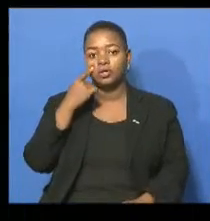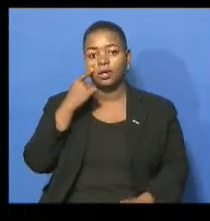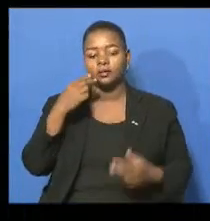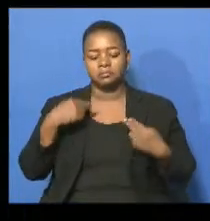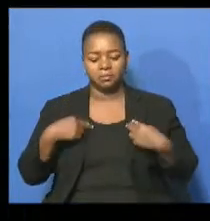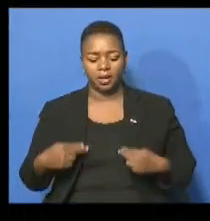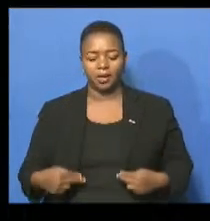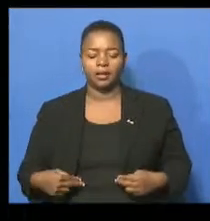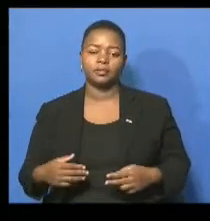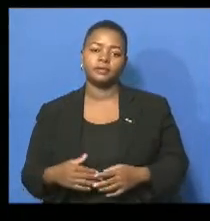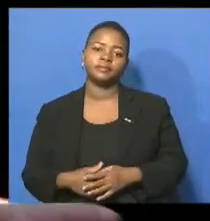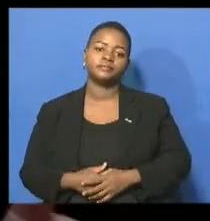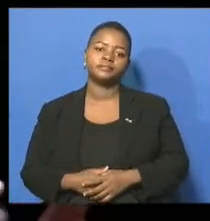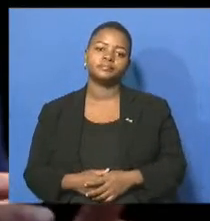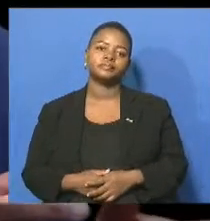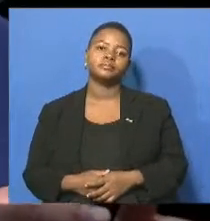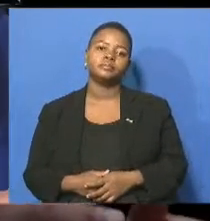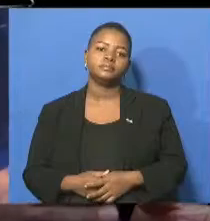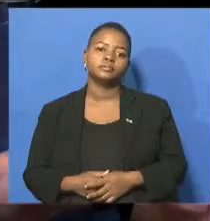health,